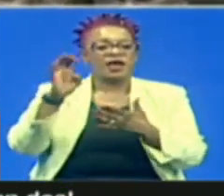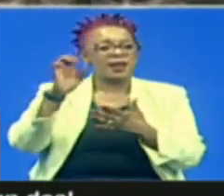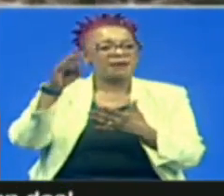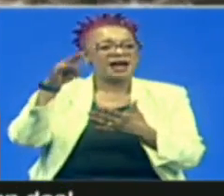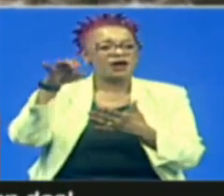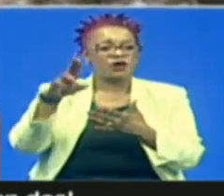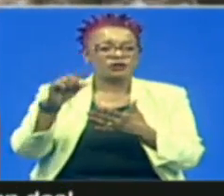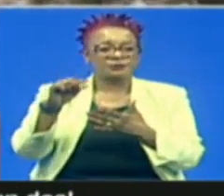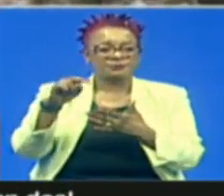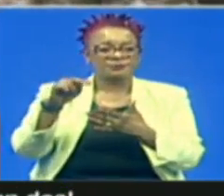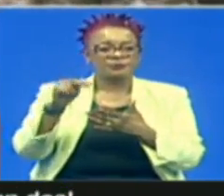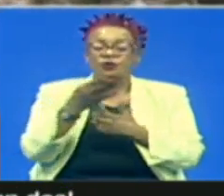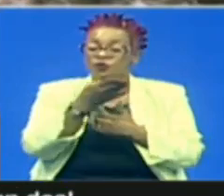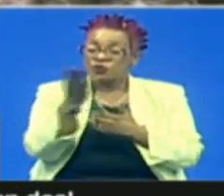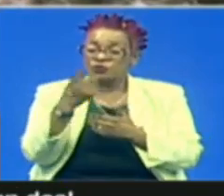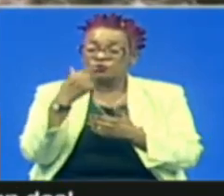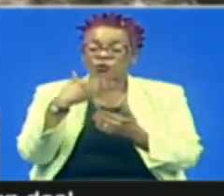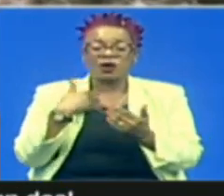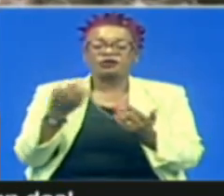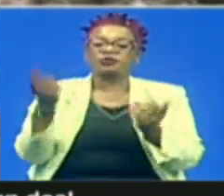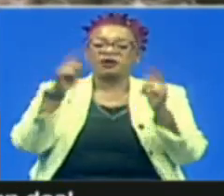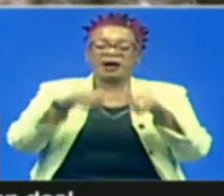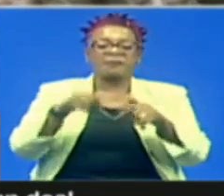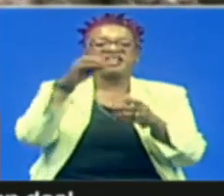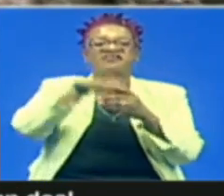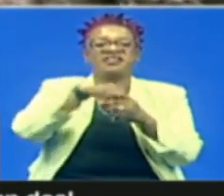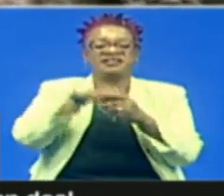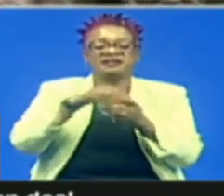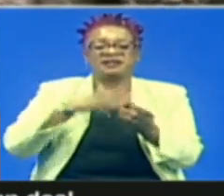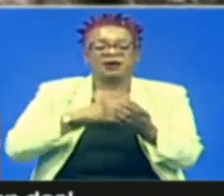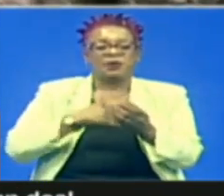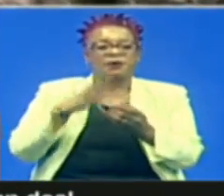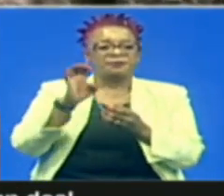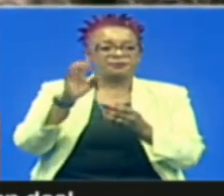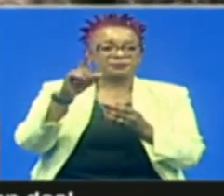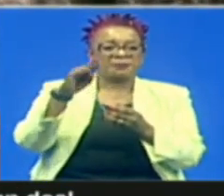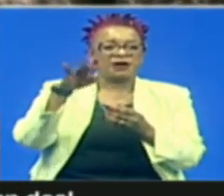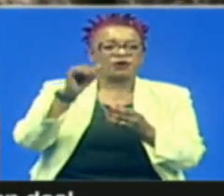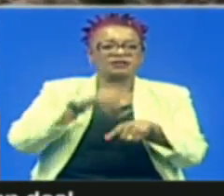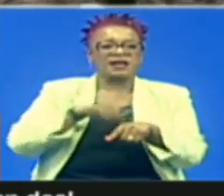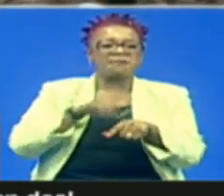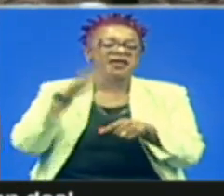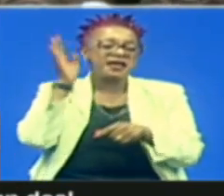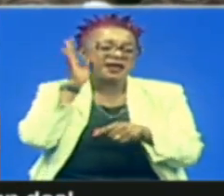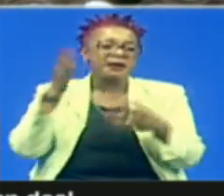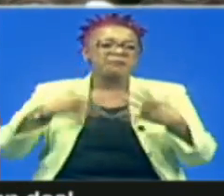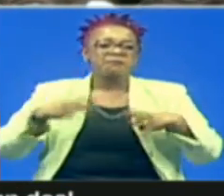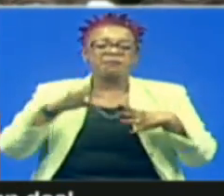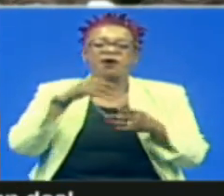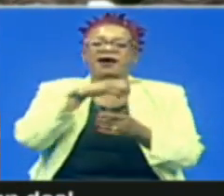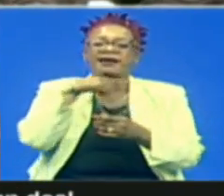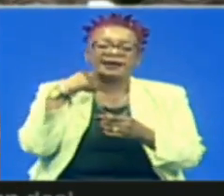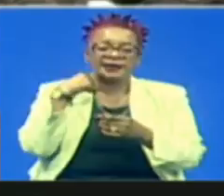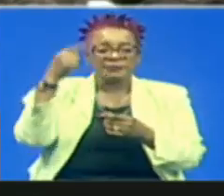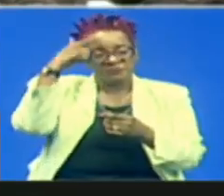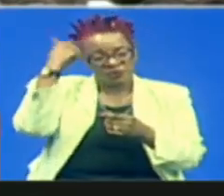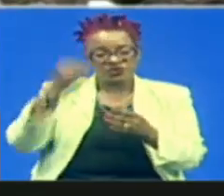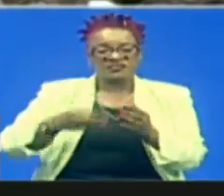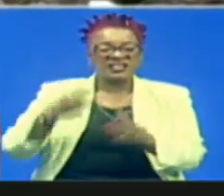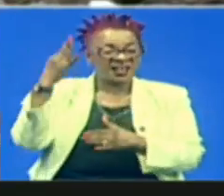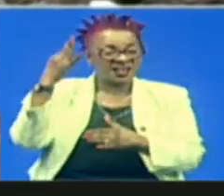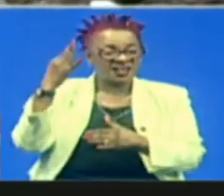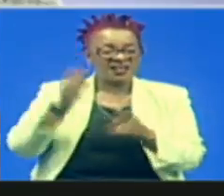wale ambao wangetaka kuja kuinvest katika Elbagon yetu wakisikia watu na uwaa kwa sababu ya changaa wamecho.